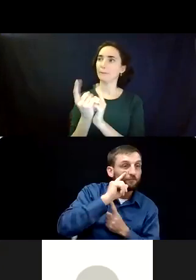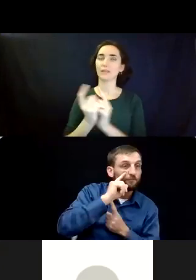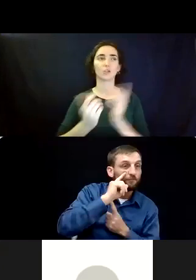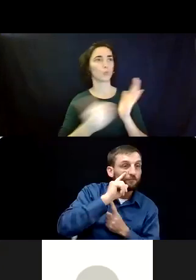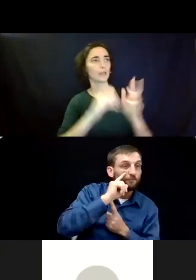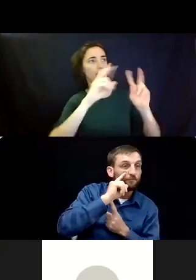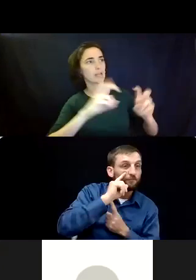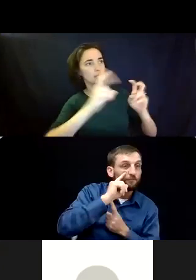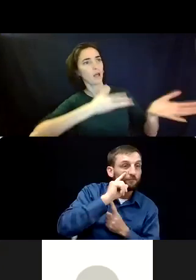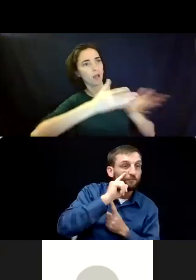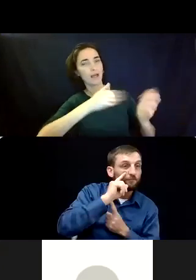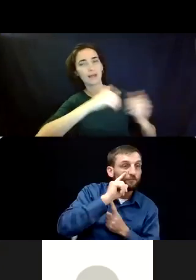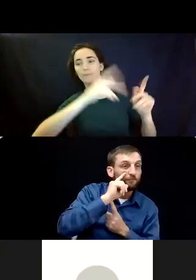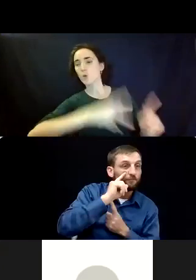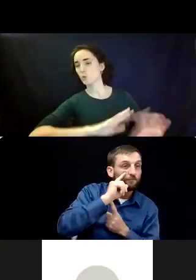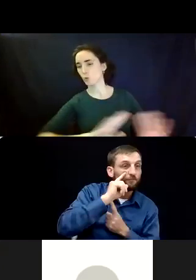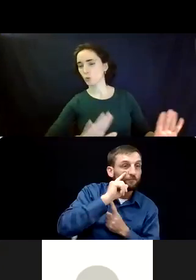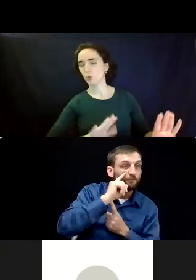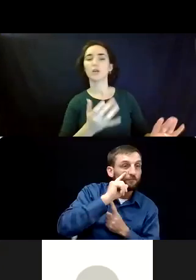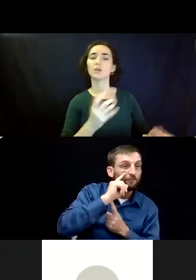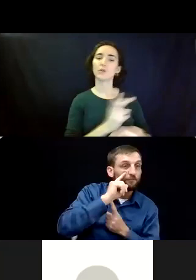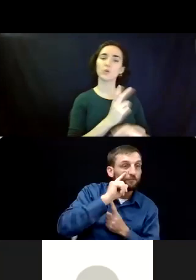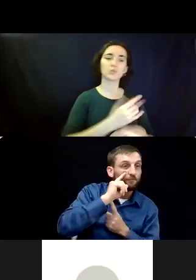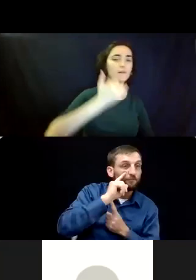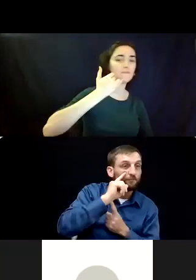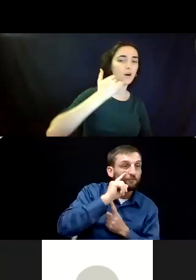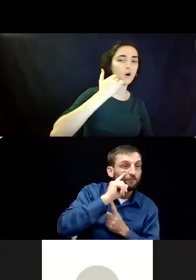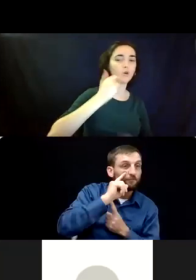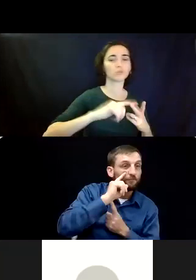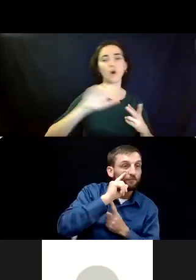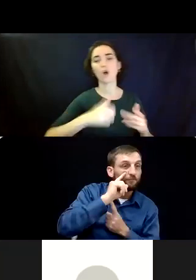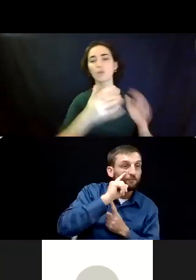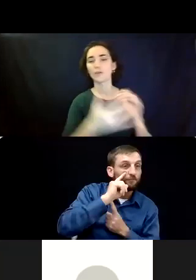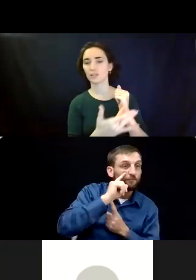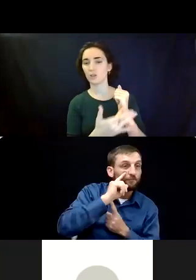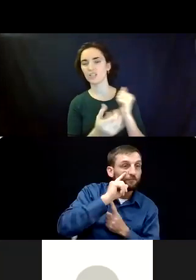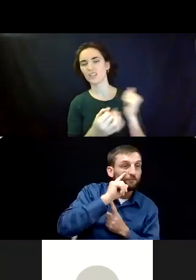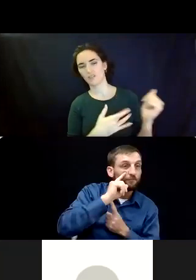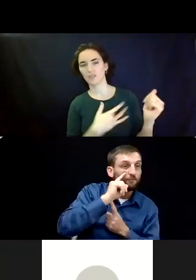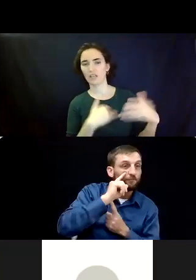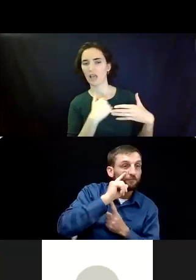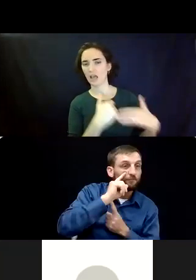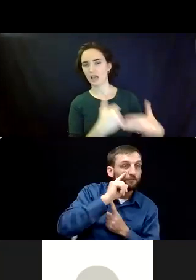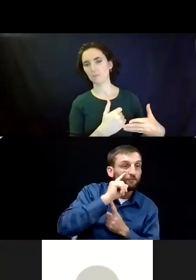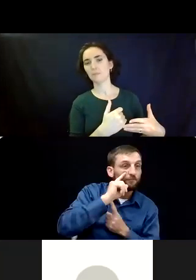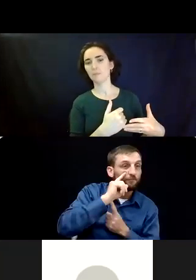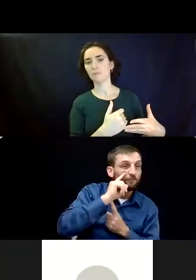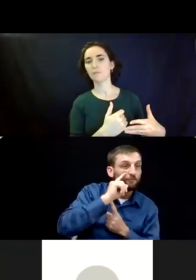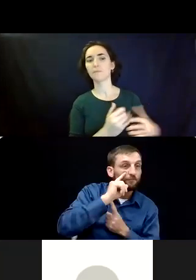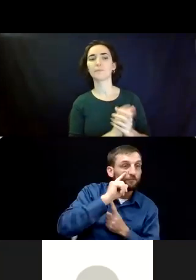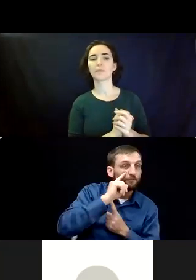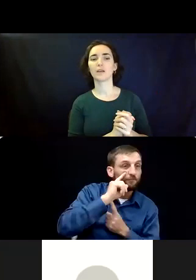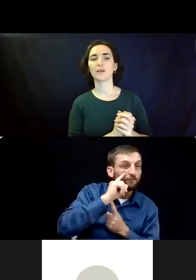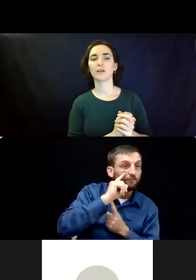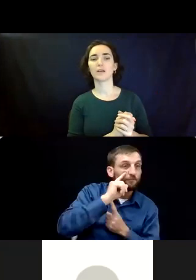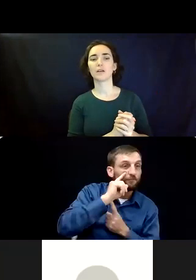with them. We are using telephones and other technology when we feel it's helpful to make adjustments to people's